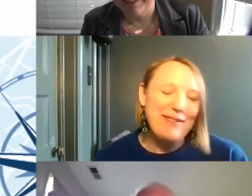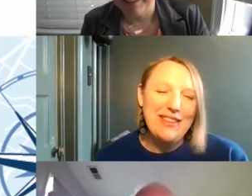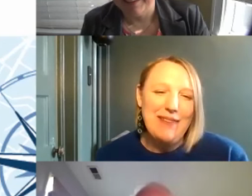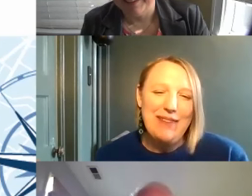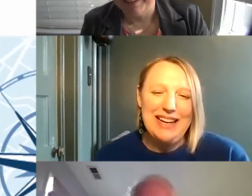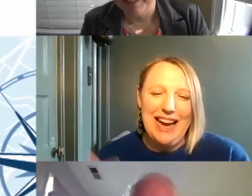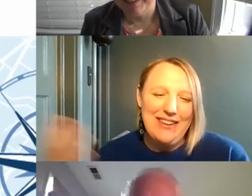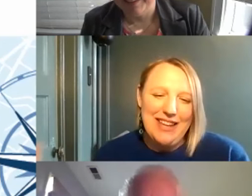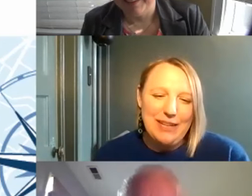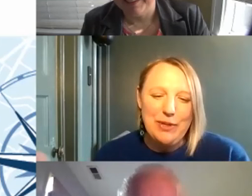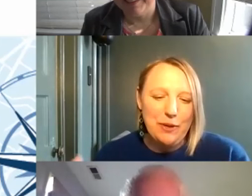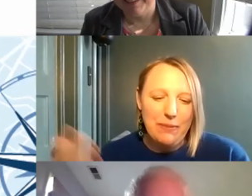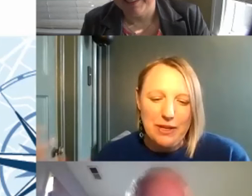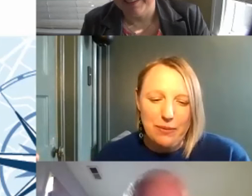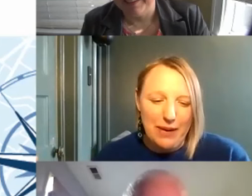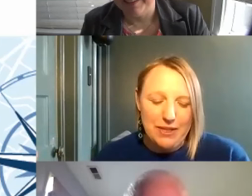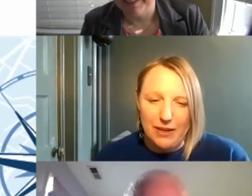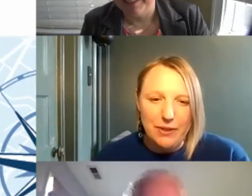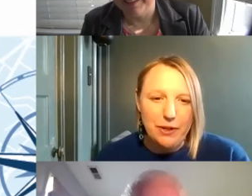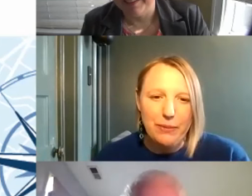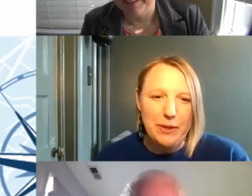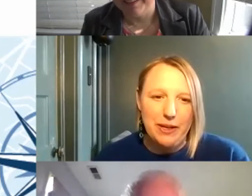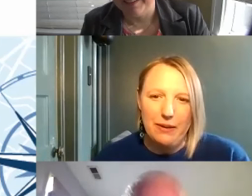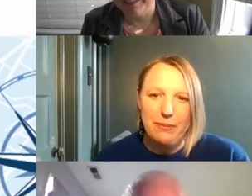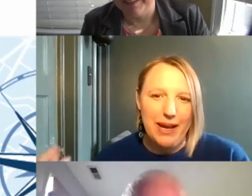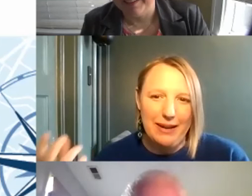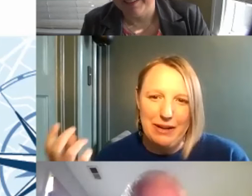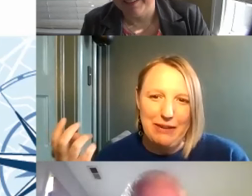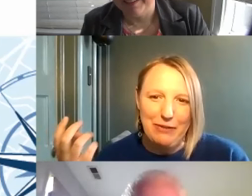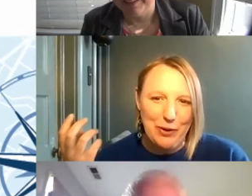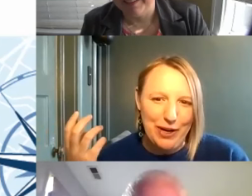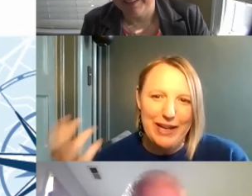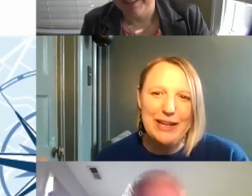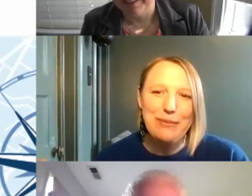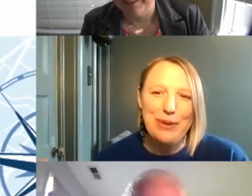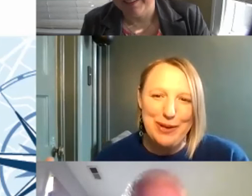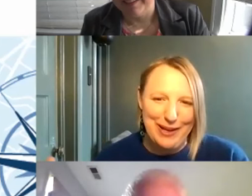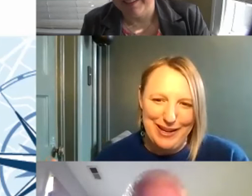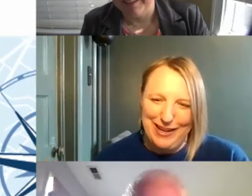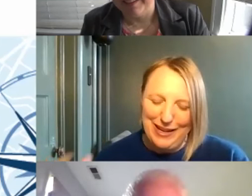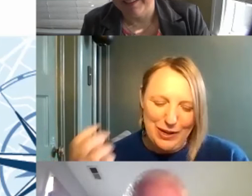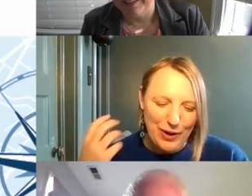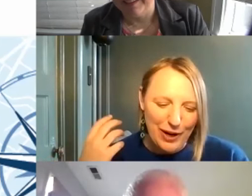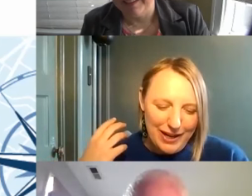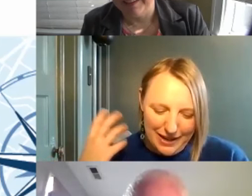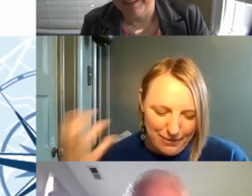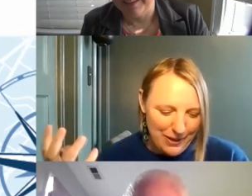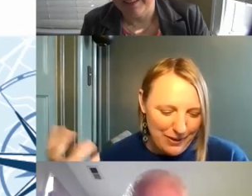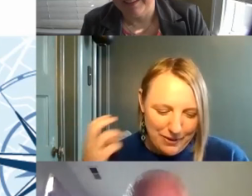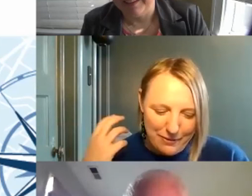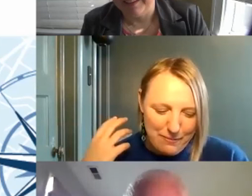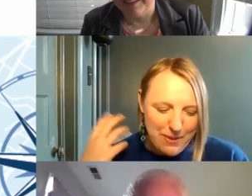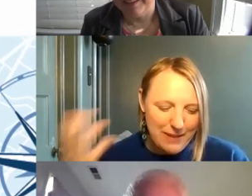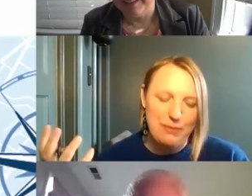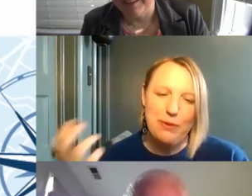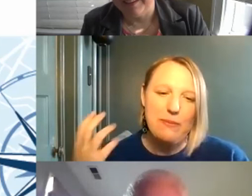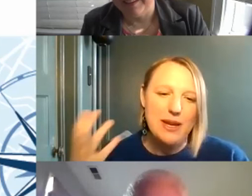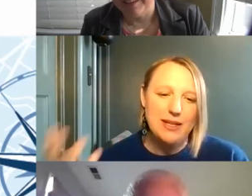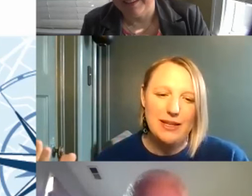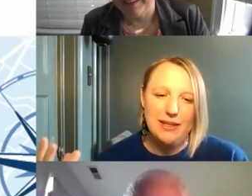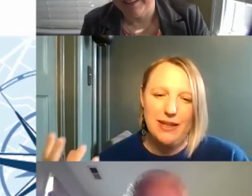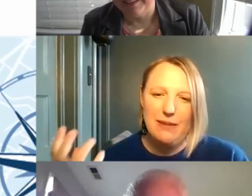and I don't have to echo with your menu, but I would start with your right. Community. If you are in a community, you are in a community with many